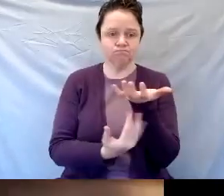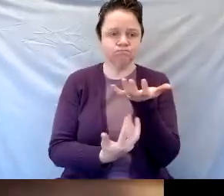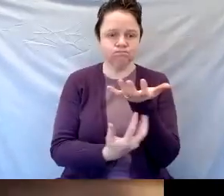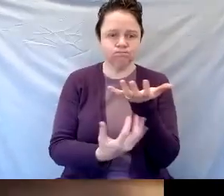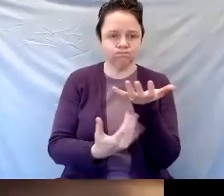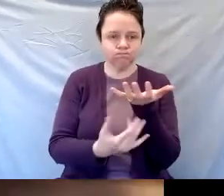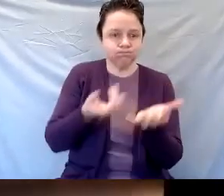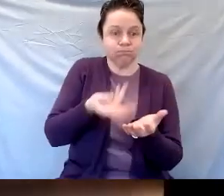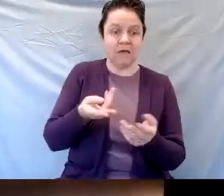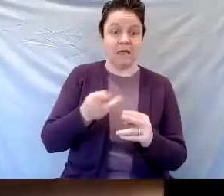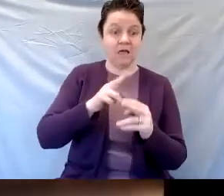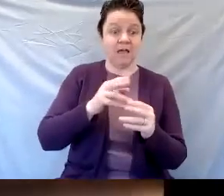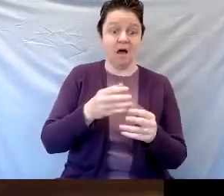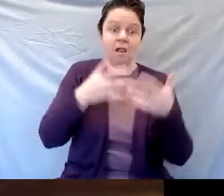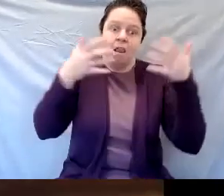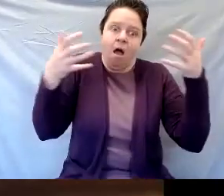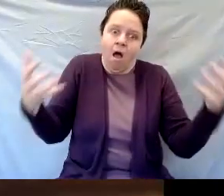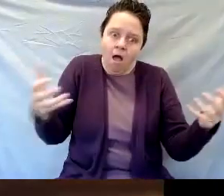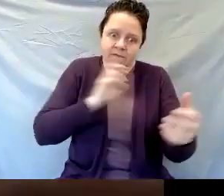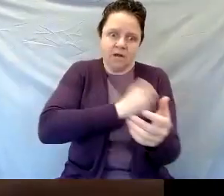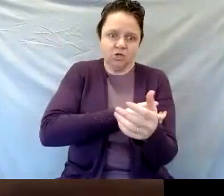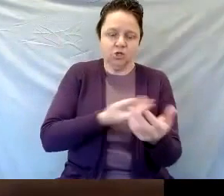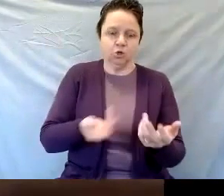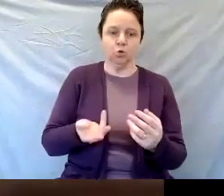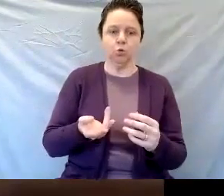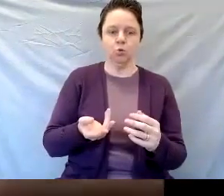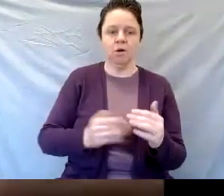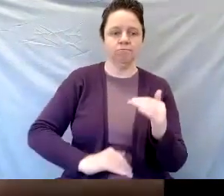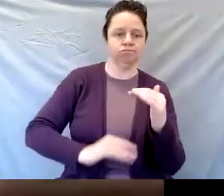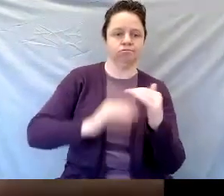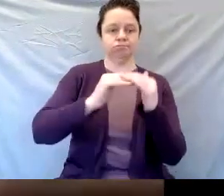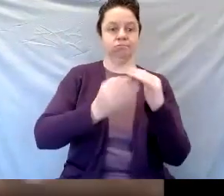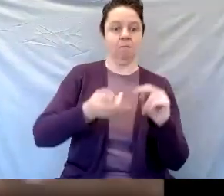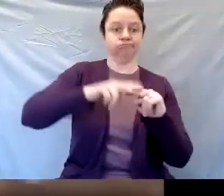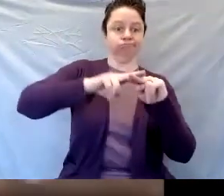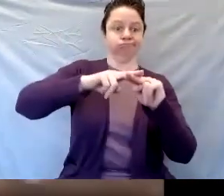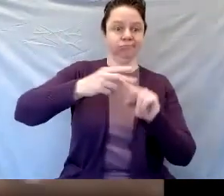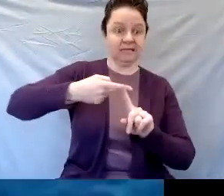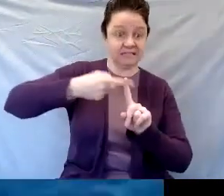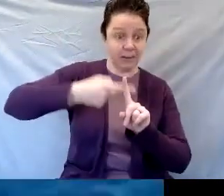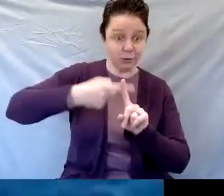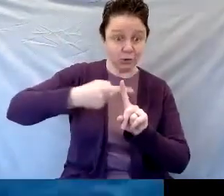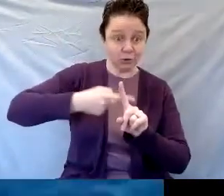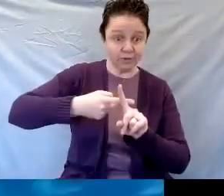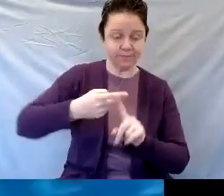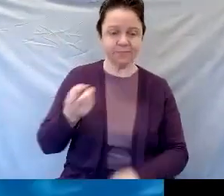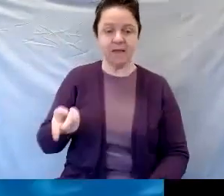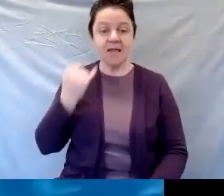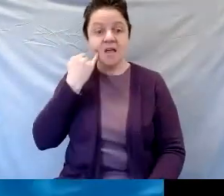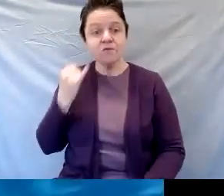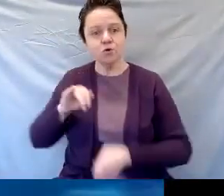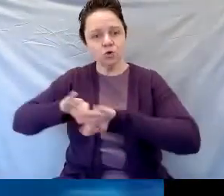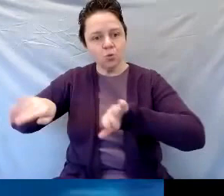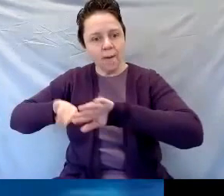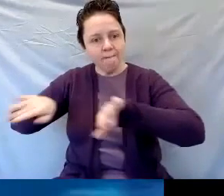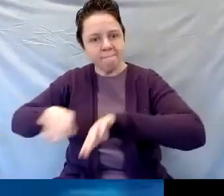an awful lot of energy to get that body of water to heat up. And if you've ever gone into a pool early in the spring,